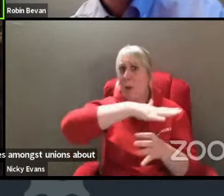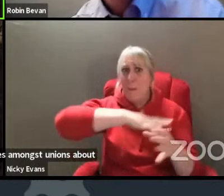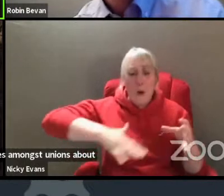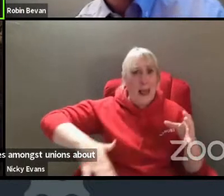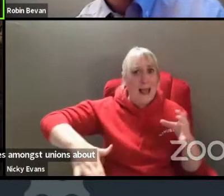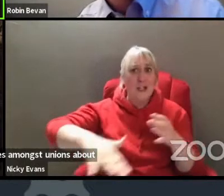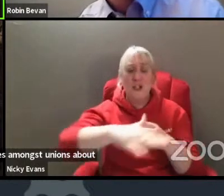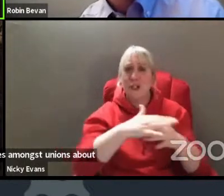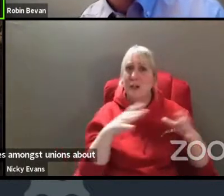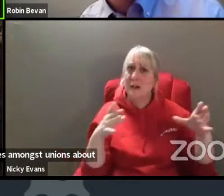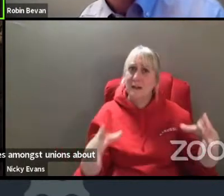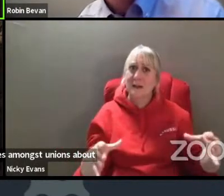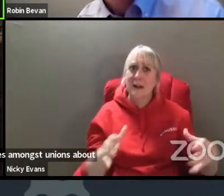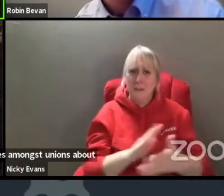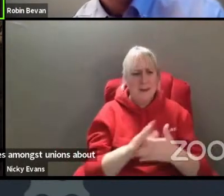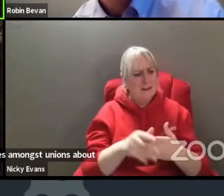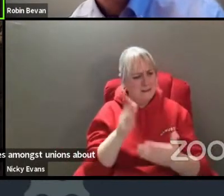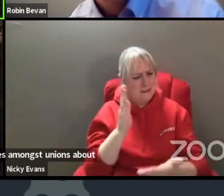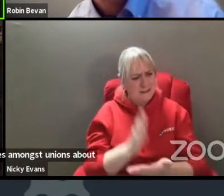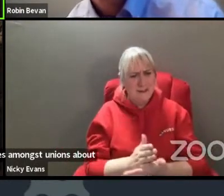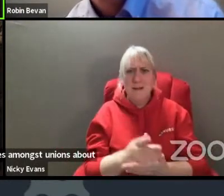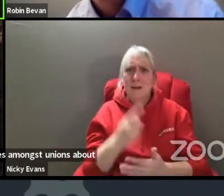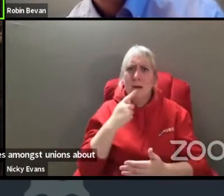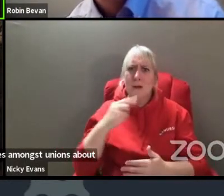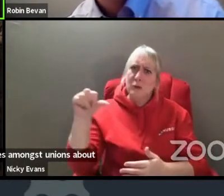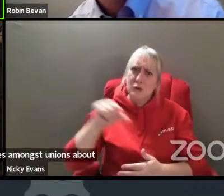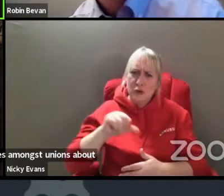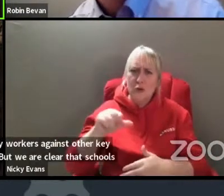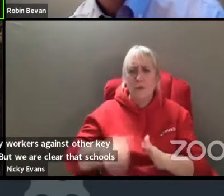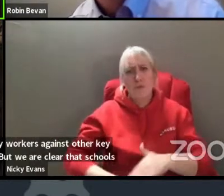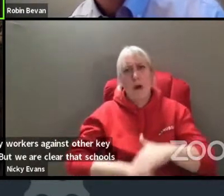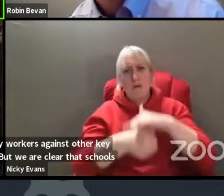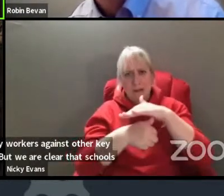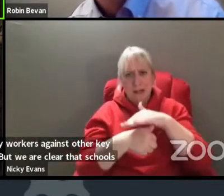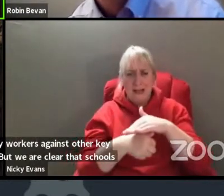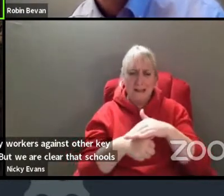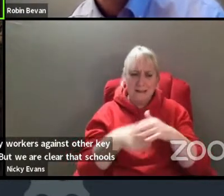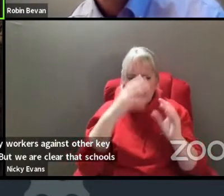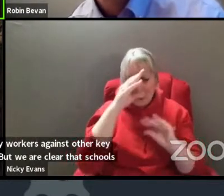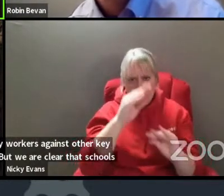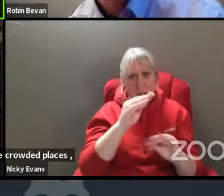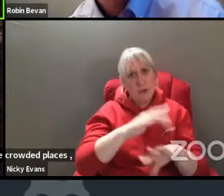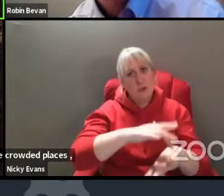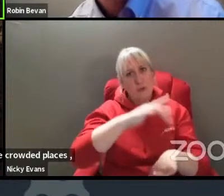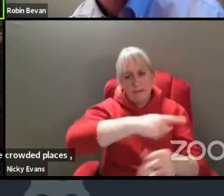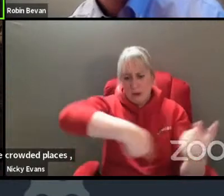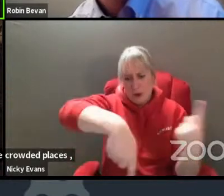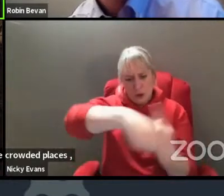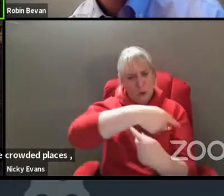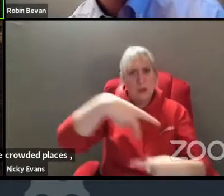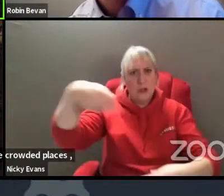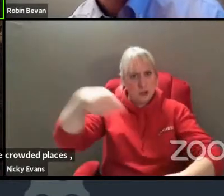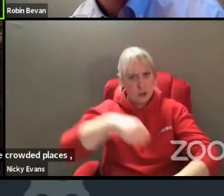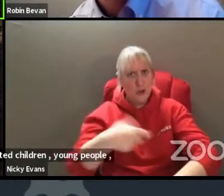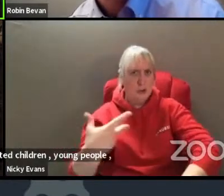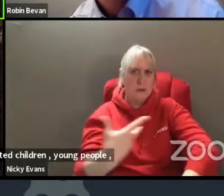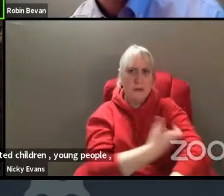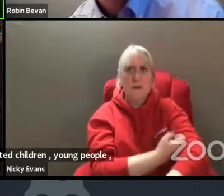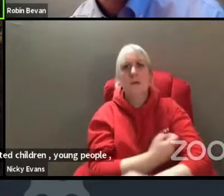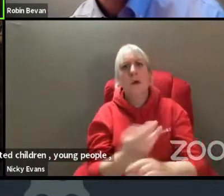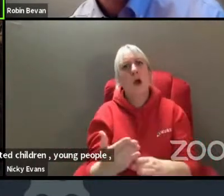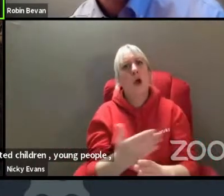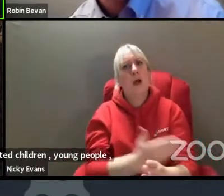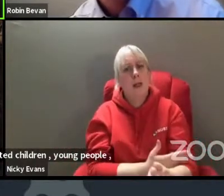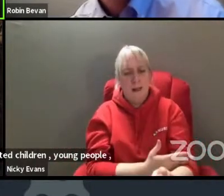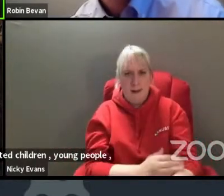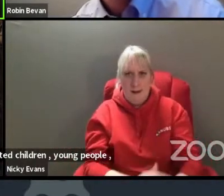there is a strong case for vaccination, priority vaccination for education professionals. There has been an idea raised